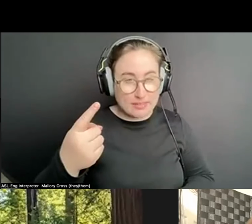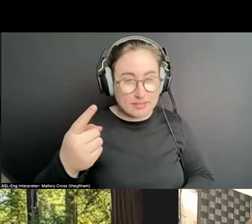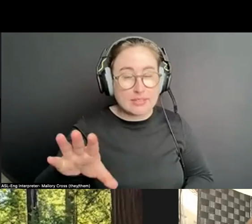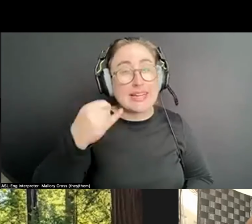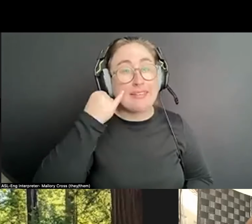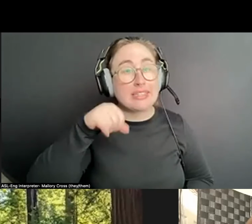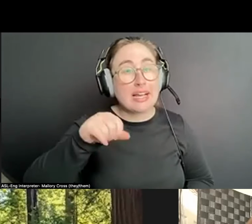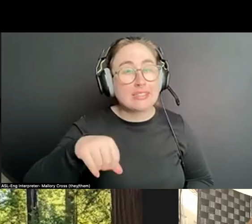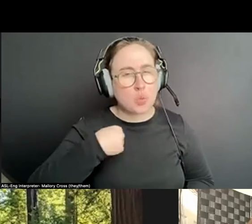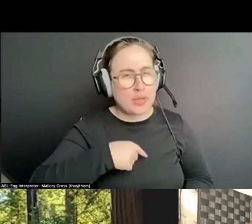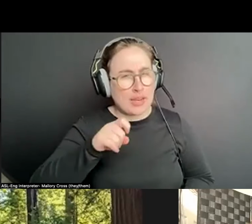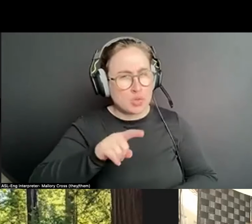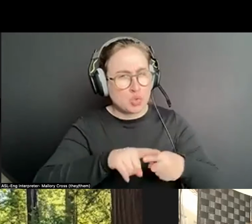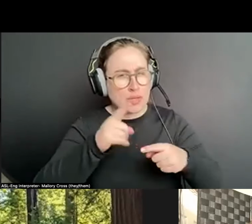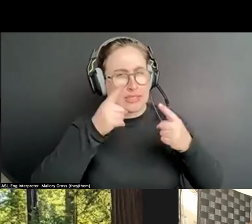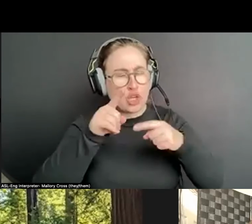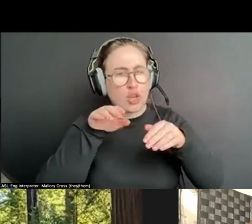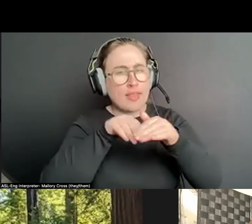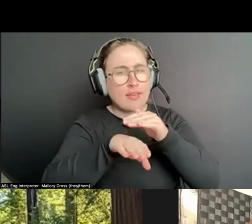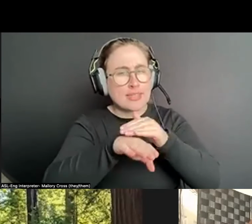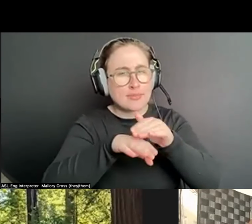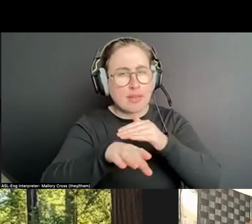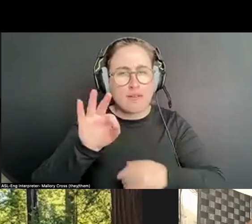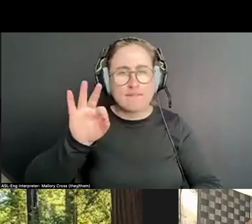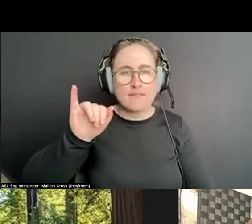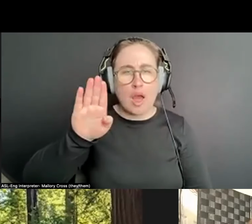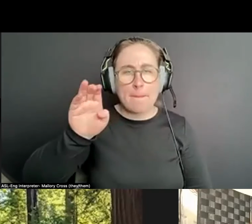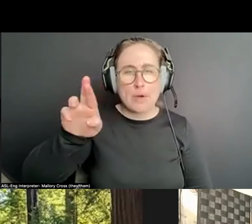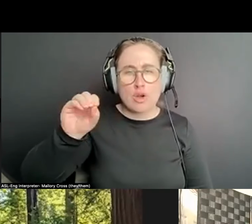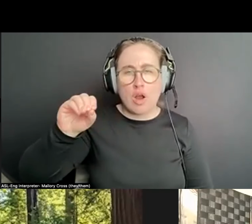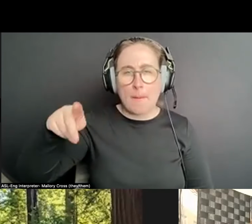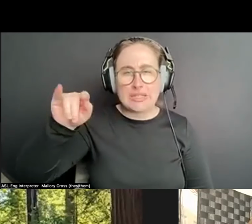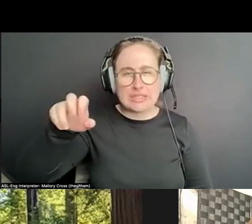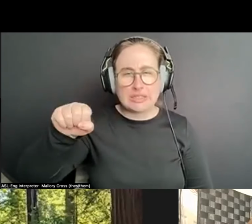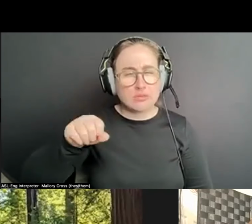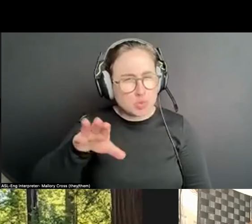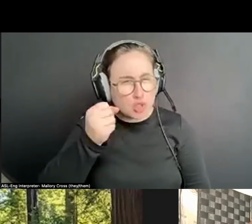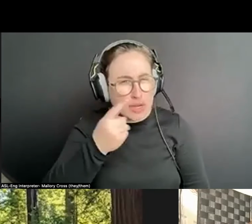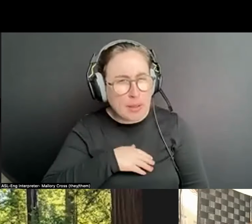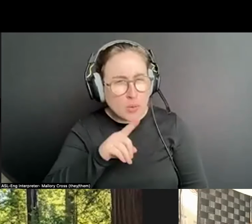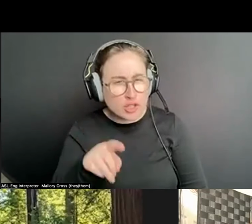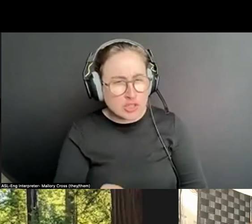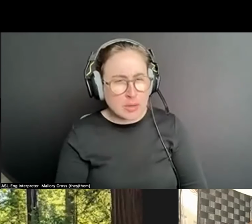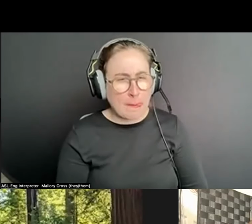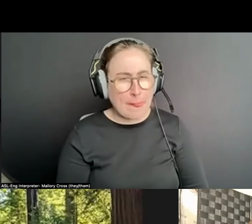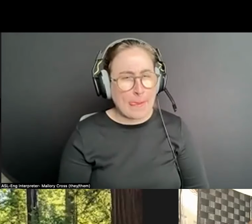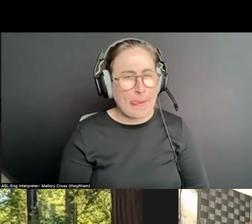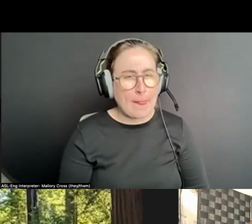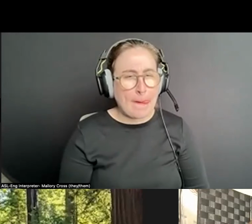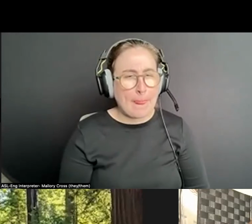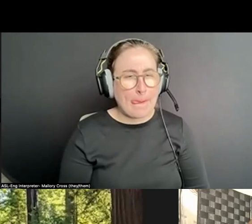the accessibility of fiber optics and stuff like that? Do you understand my question?